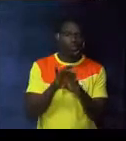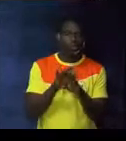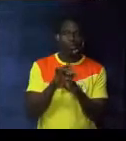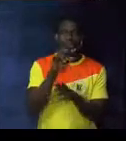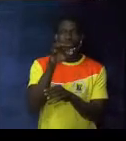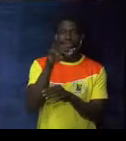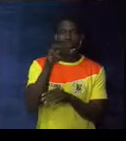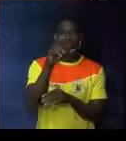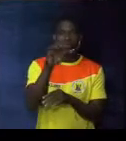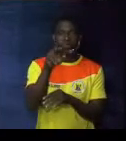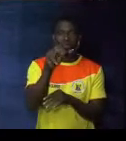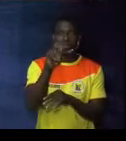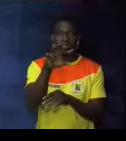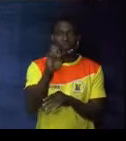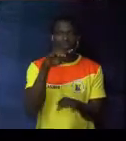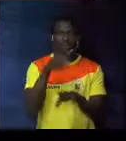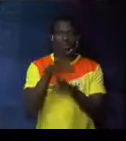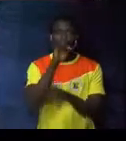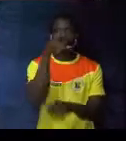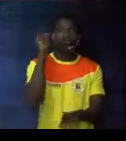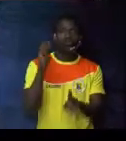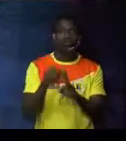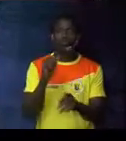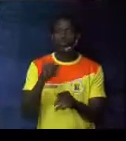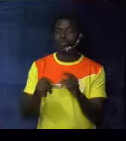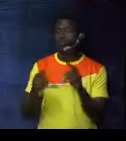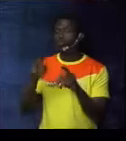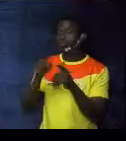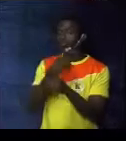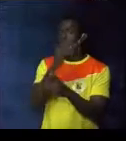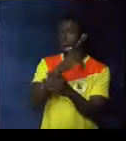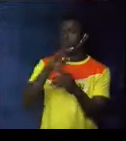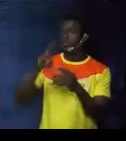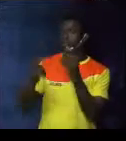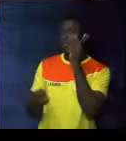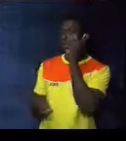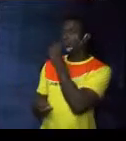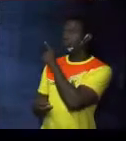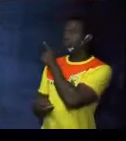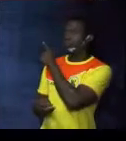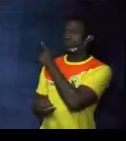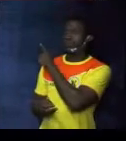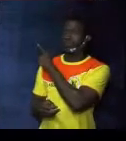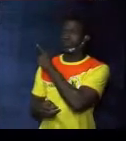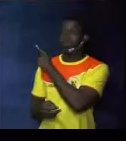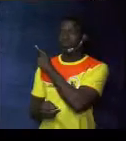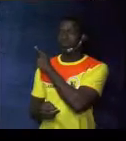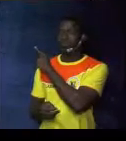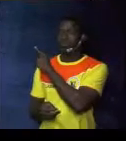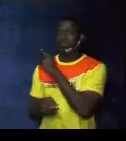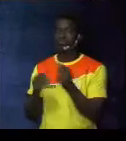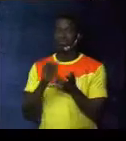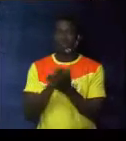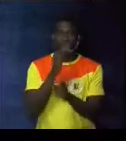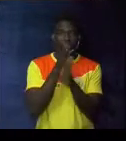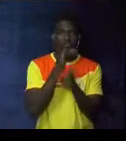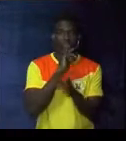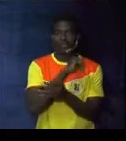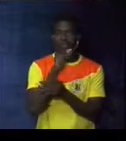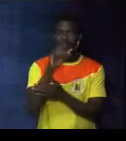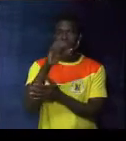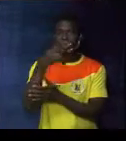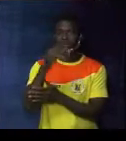many points? 2 points. This is the first point and this is the second point. So this is a chord, my